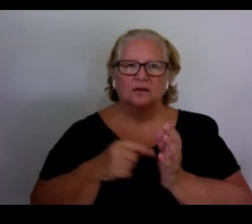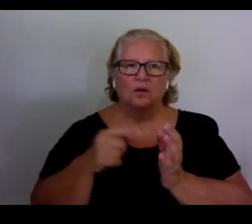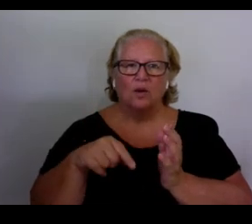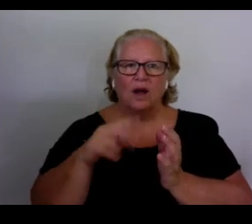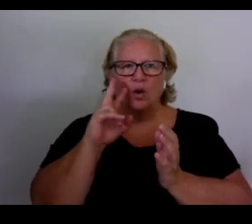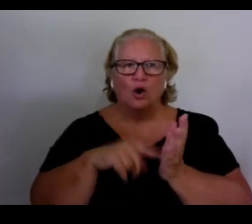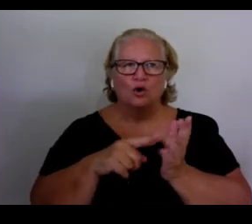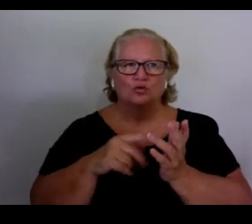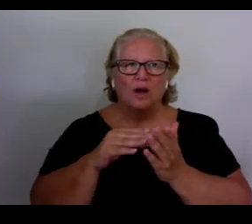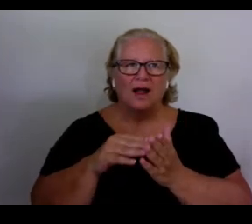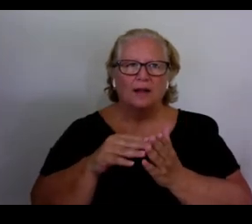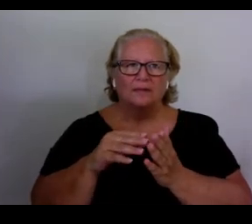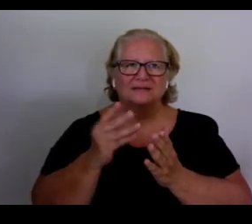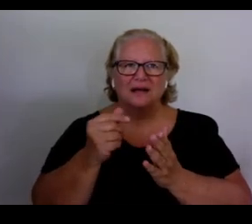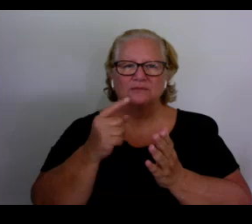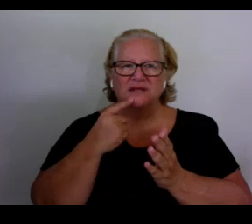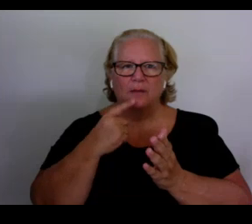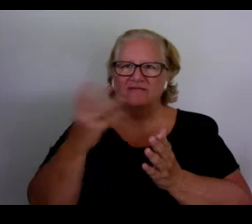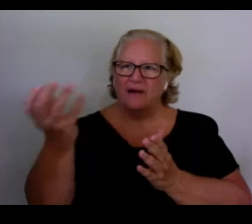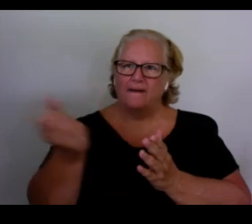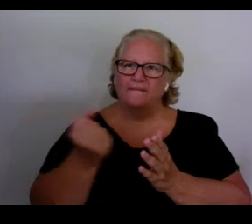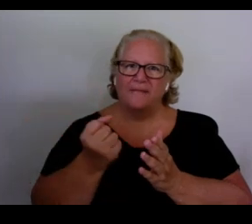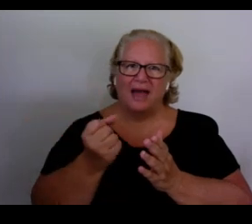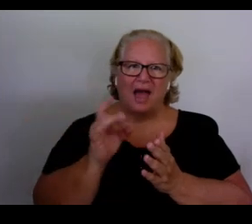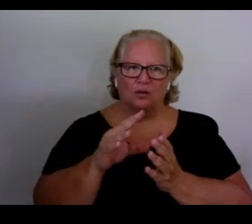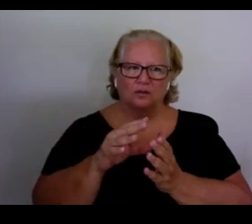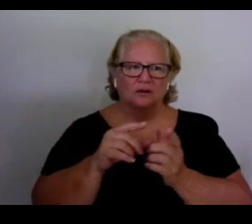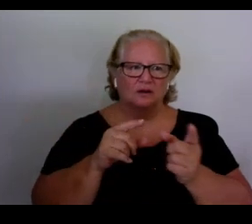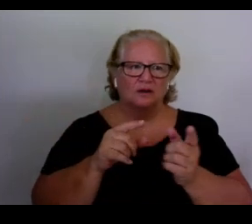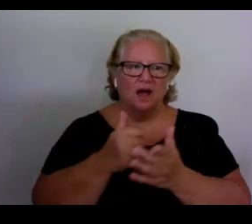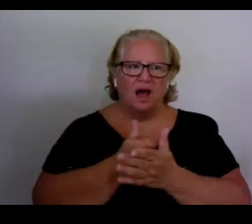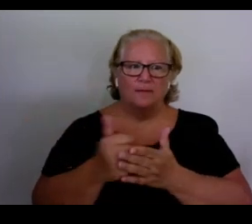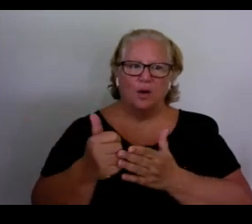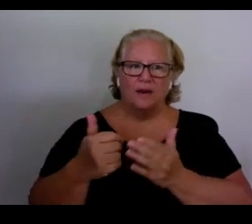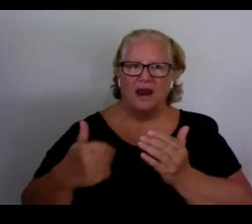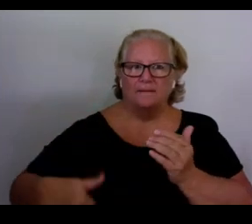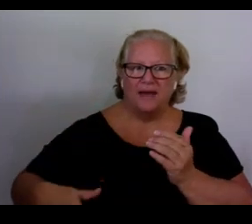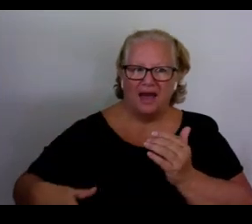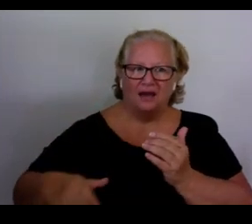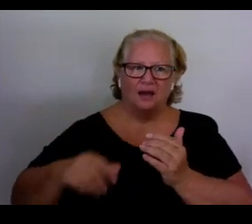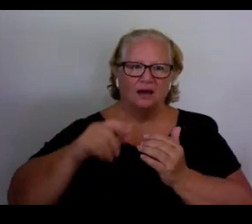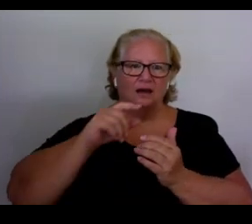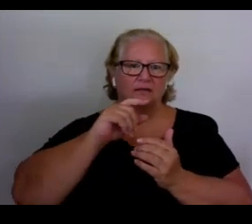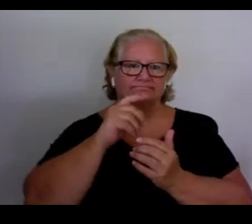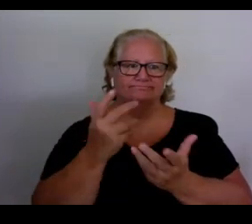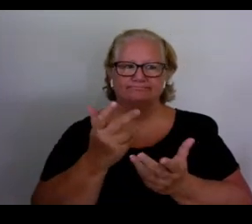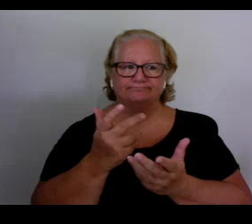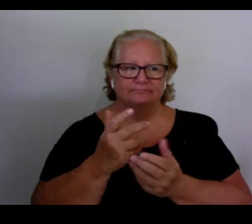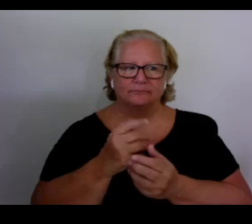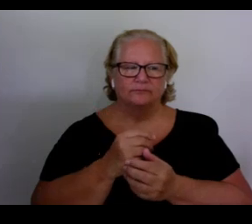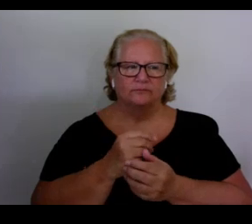get a payout of some kind. Either it's a permanent back injury and he's not getting it back, or